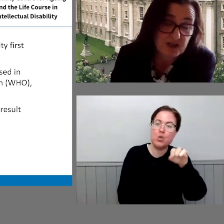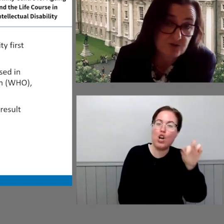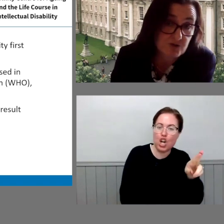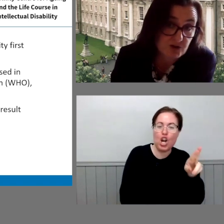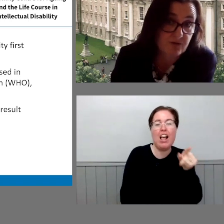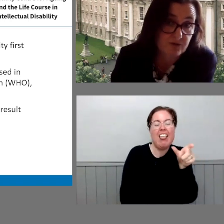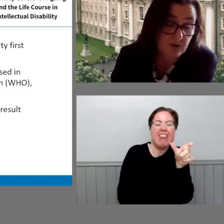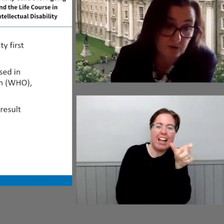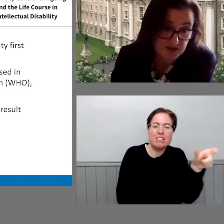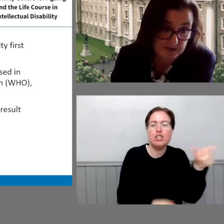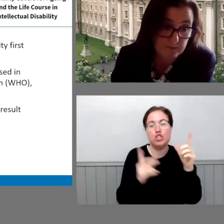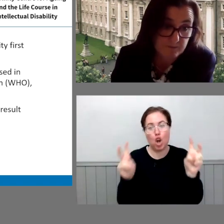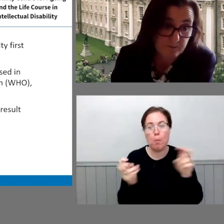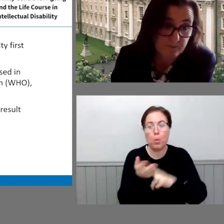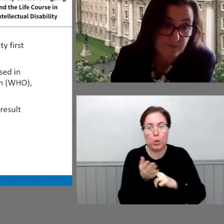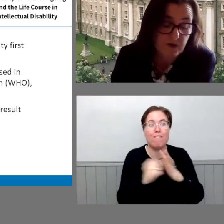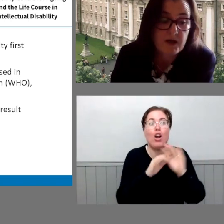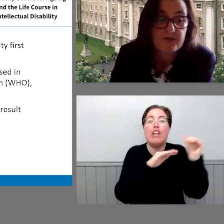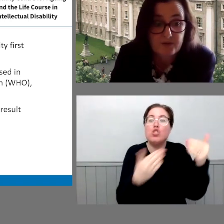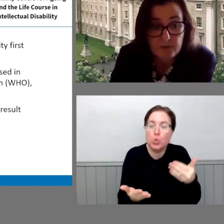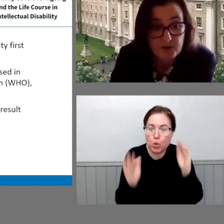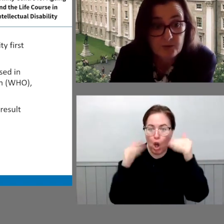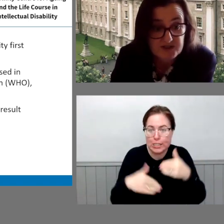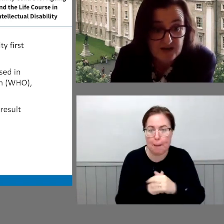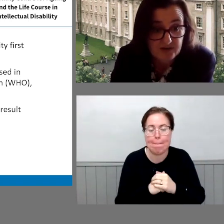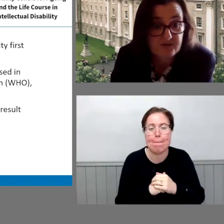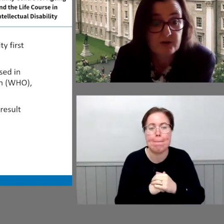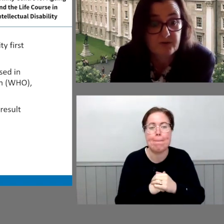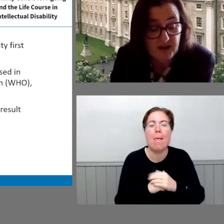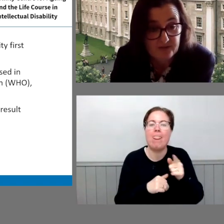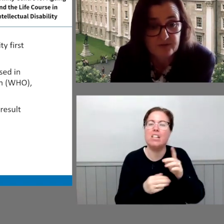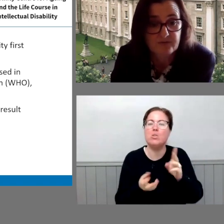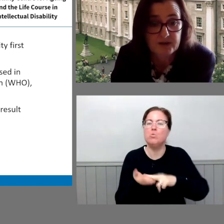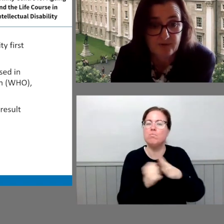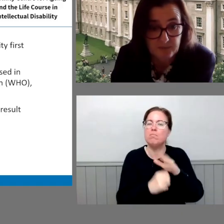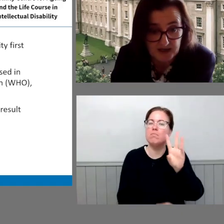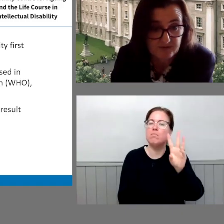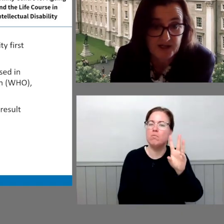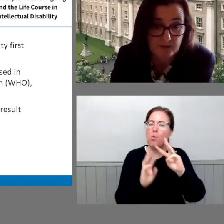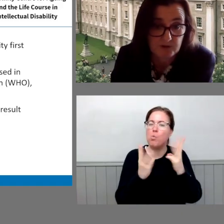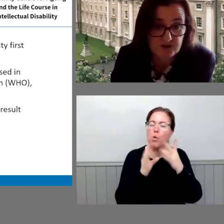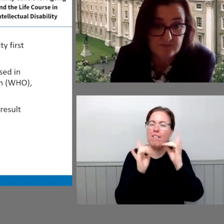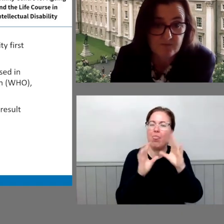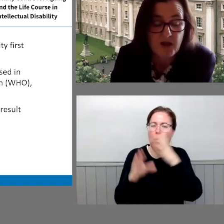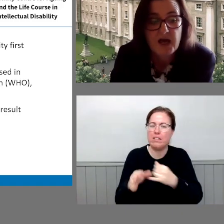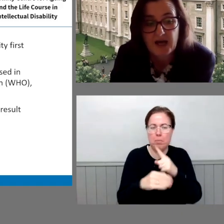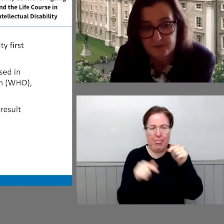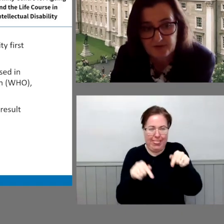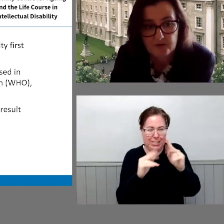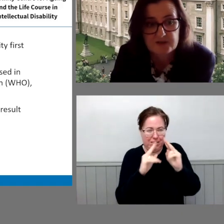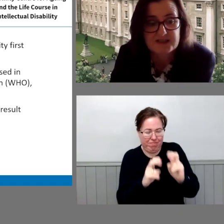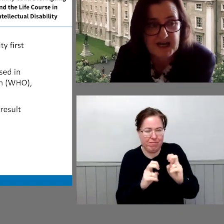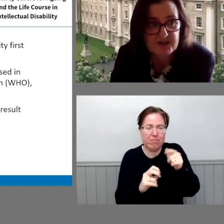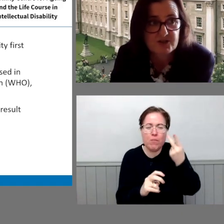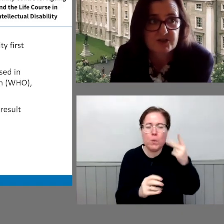was used to introduce autism. This review endeavours to use sensitive and respectful language.